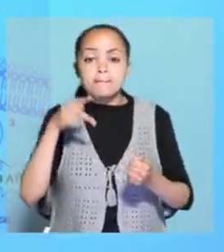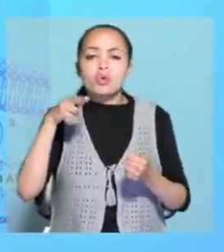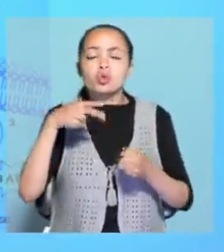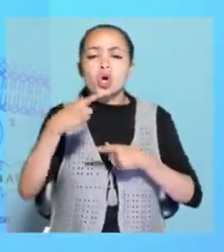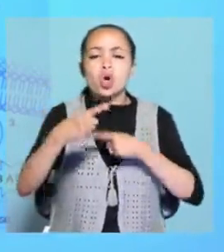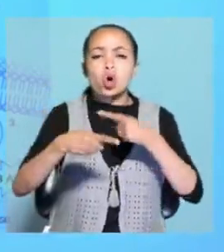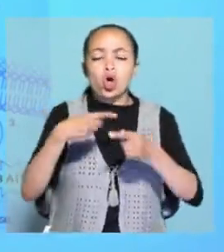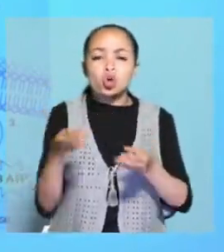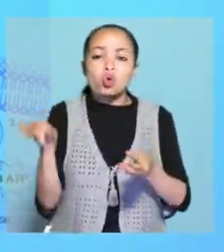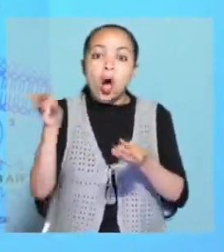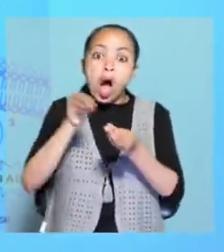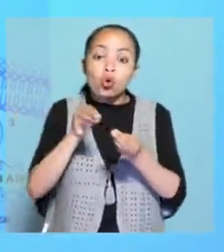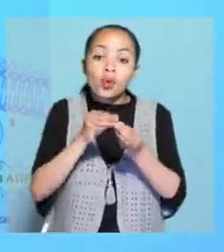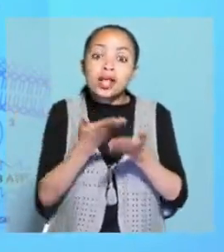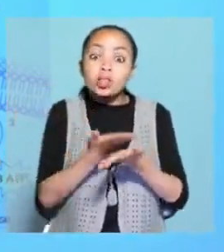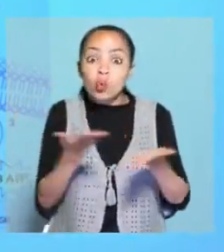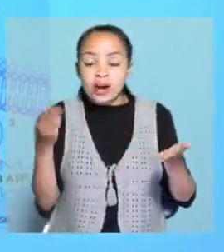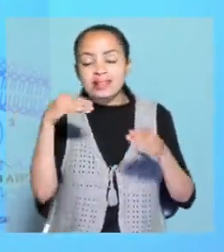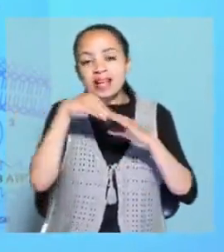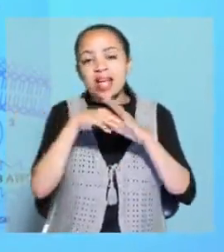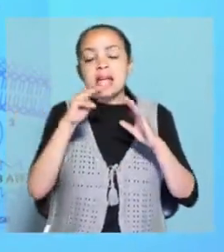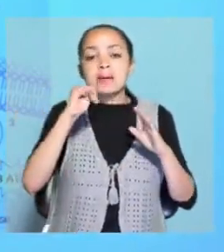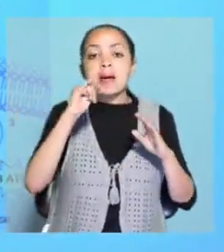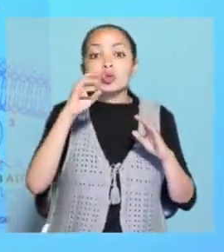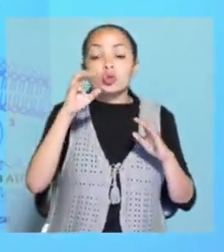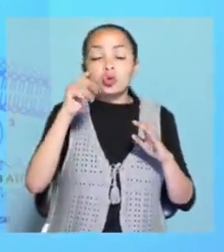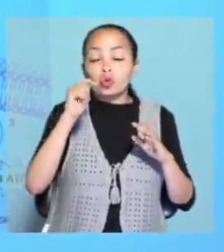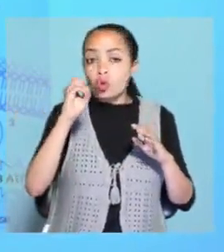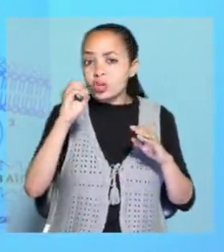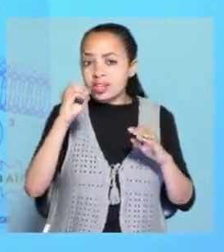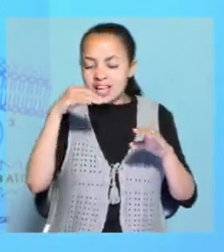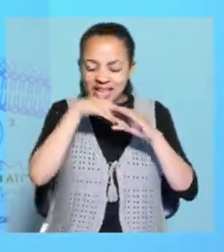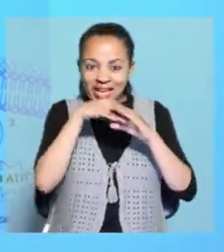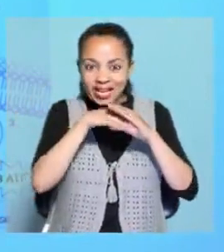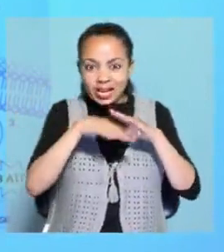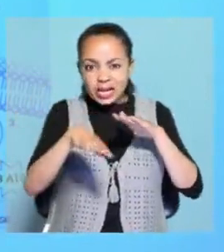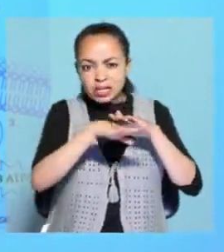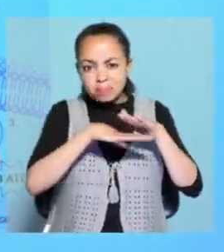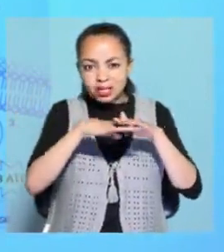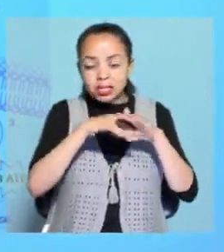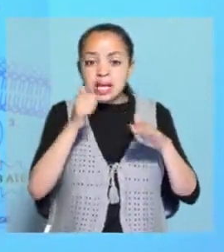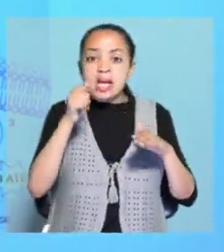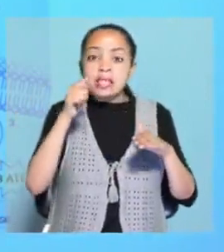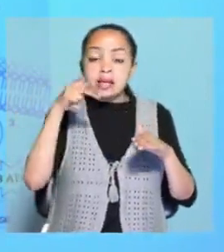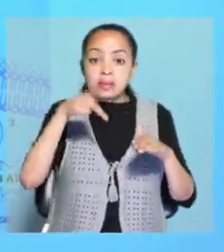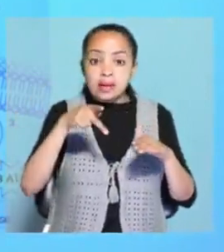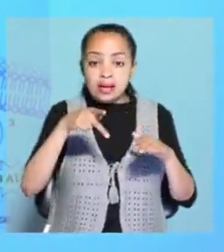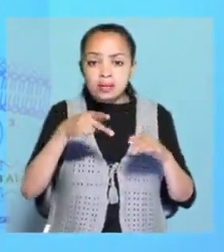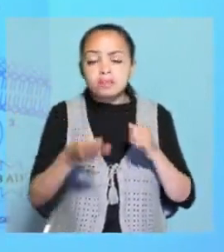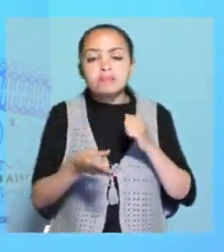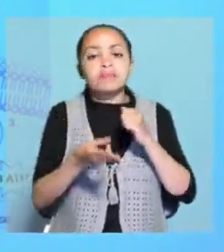proton going to accumulate in where? In mitochondrial inner membrane space, where ATP synthesis is found.